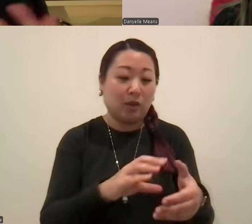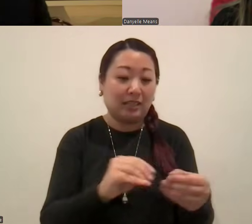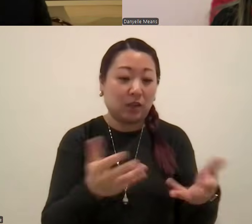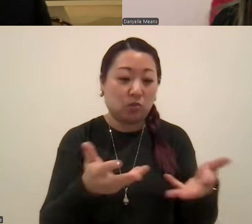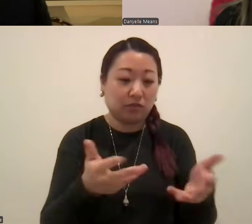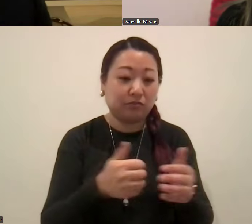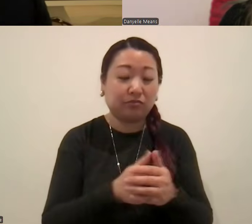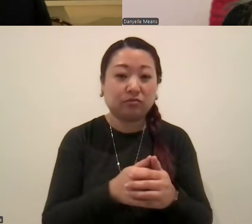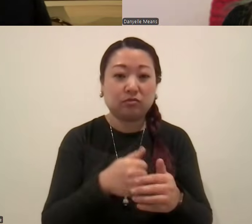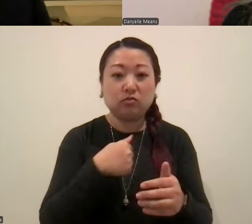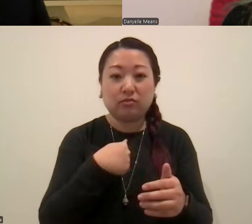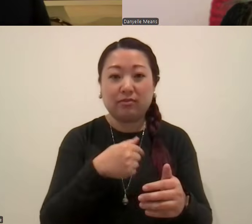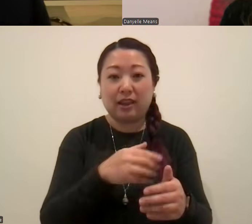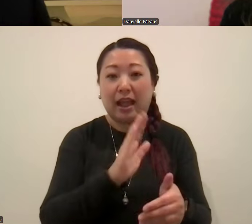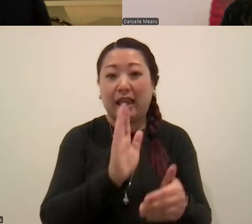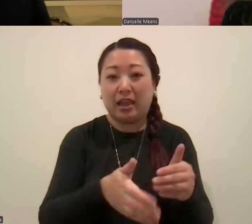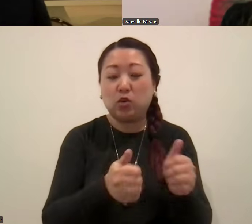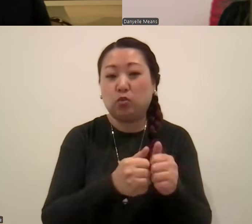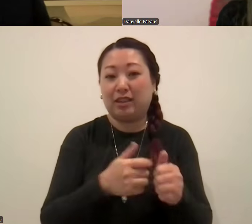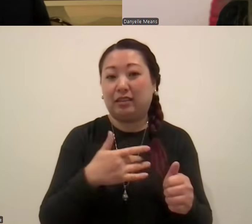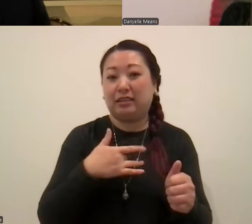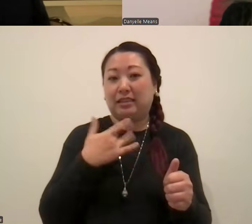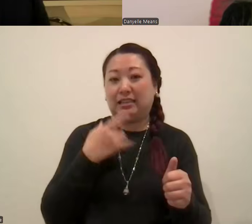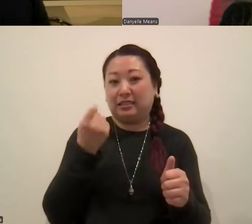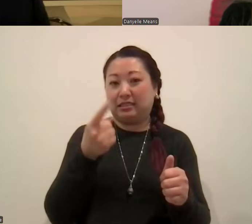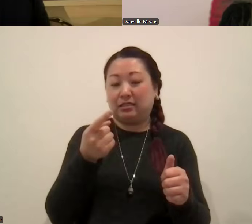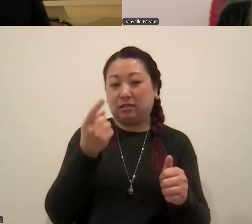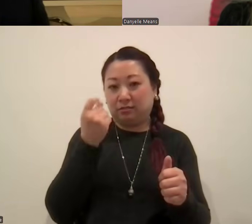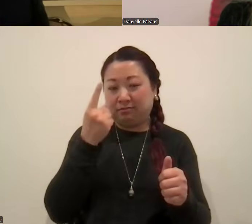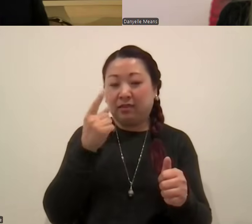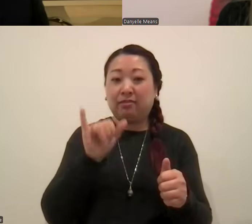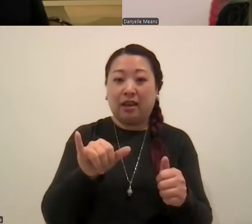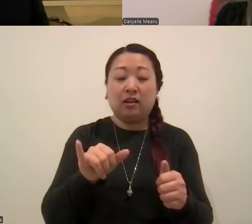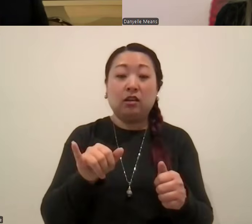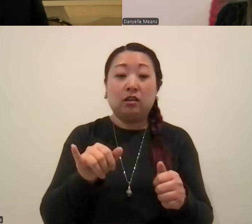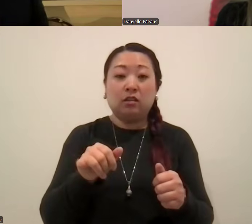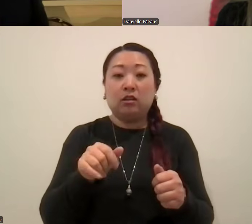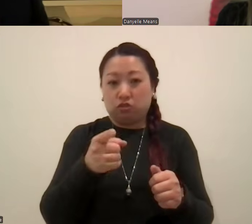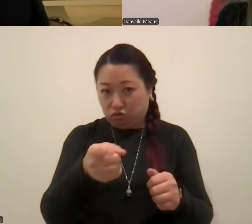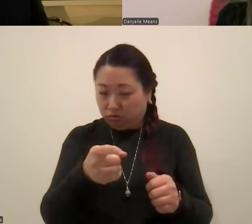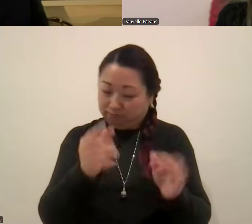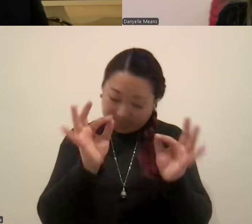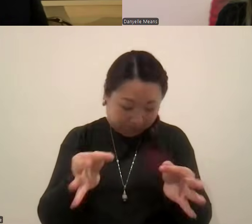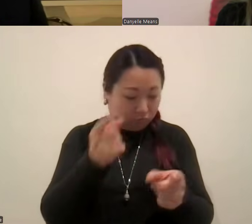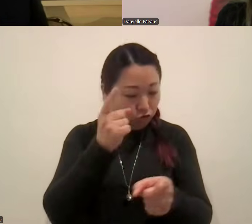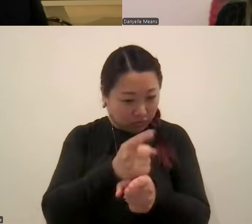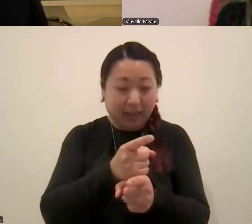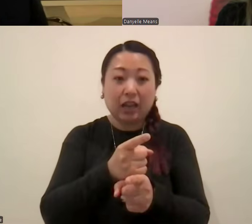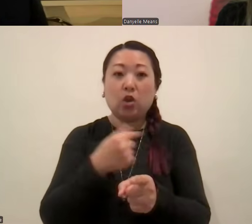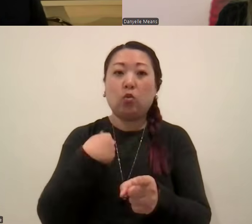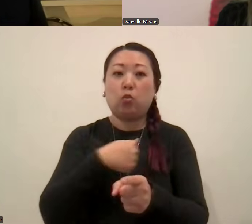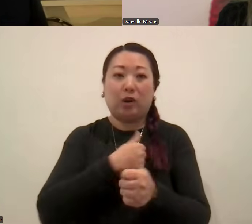I end with this sense that I think that you're absolutely right, Danielle. We're living through a great moment, this great shift that is occurring